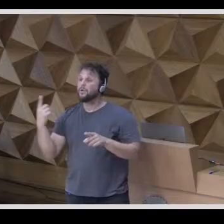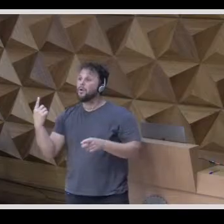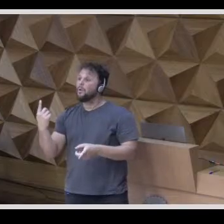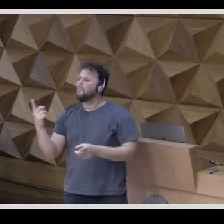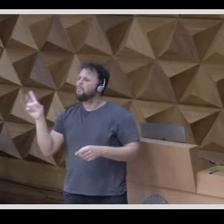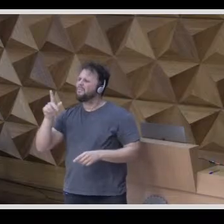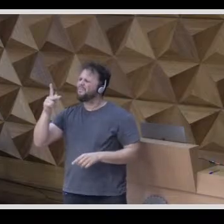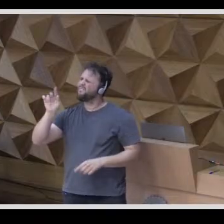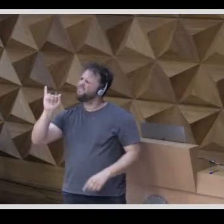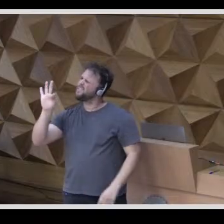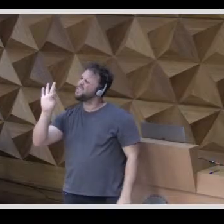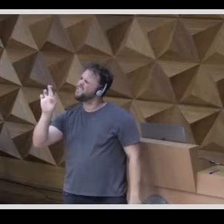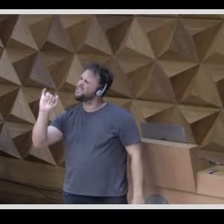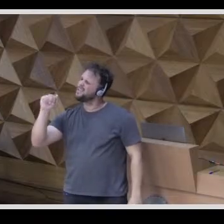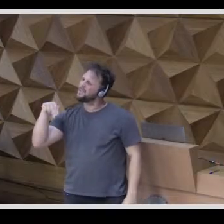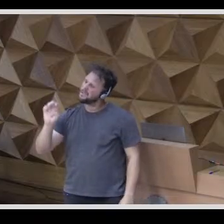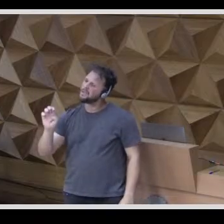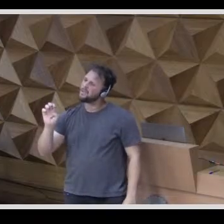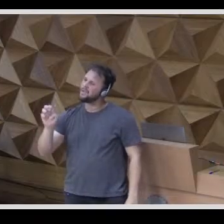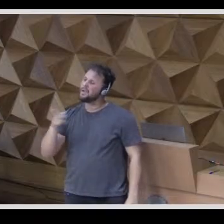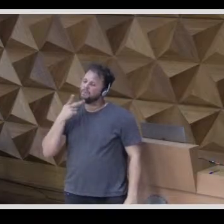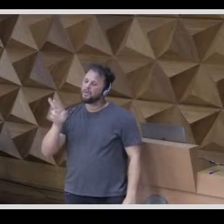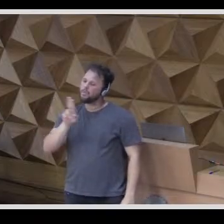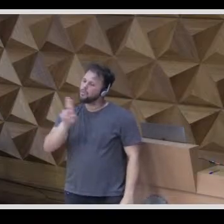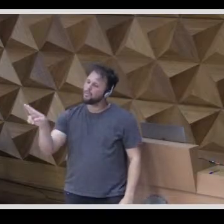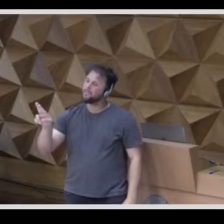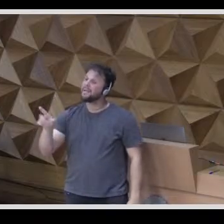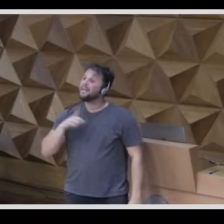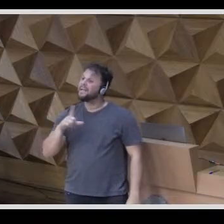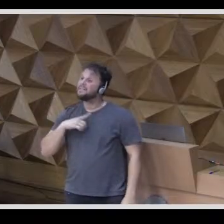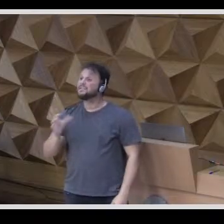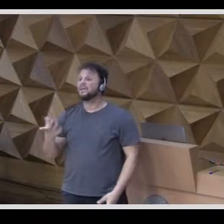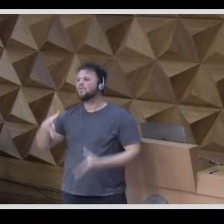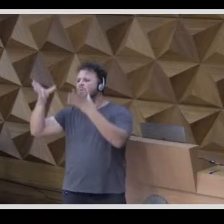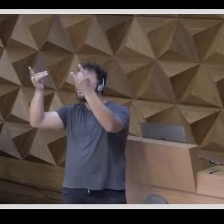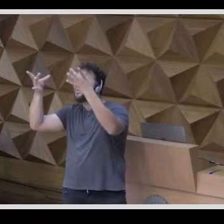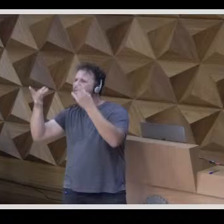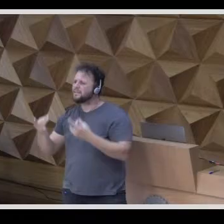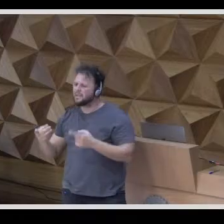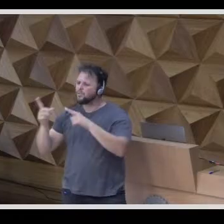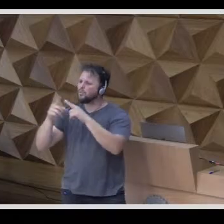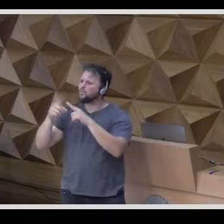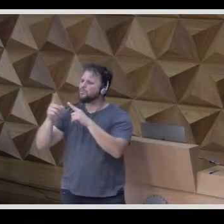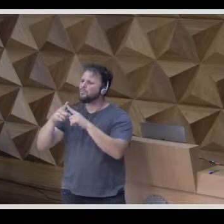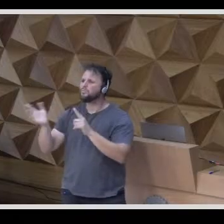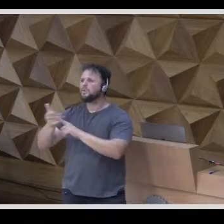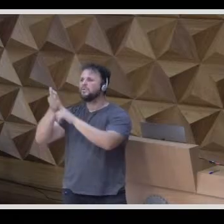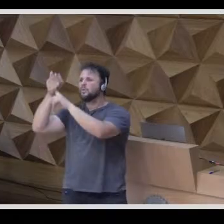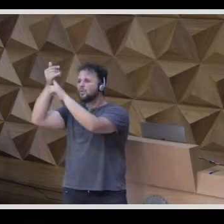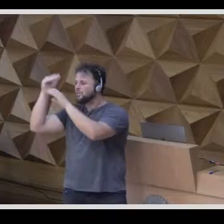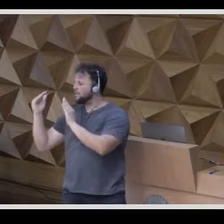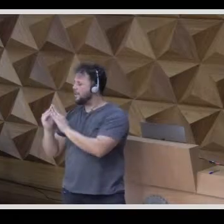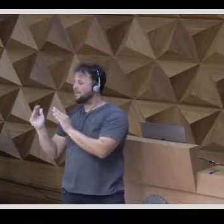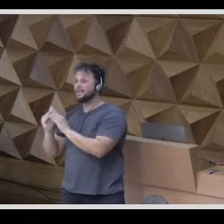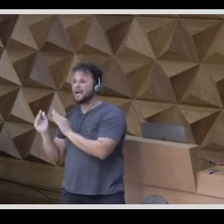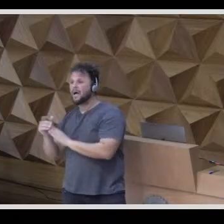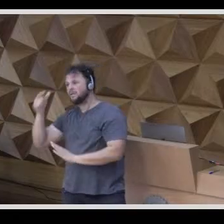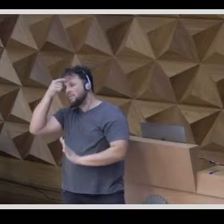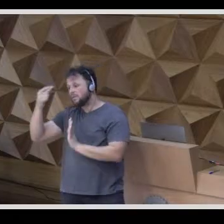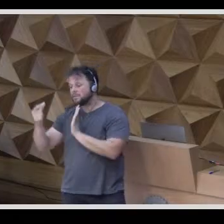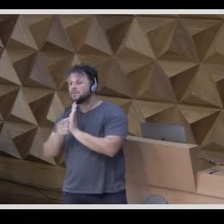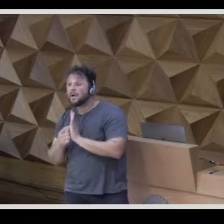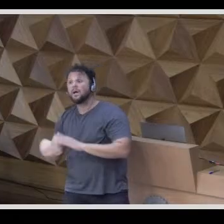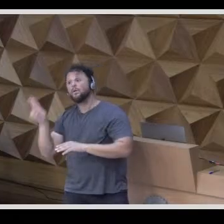really clear and good descriptions of the kind of the technology in the home and the algorithms being used to analyze it